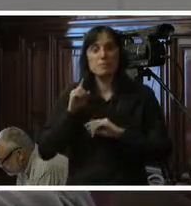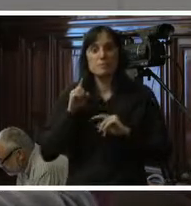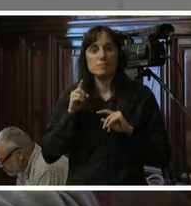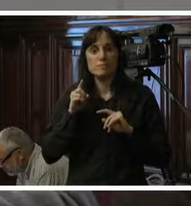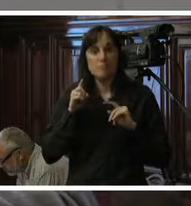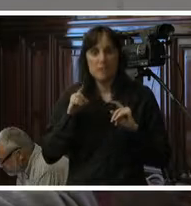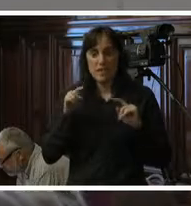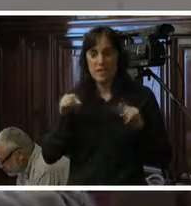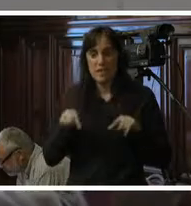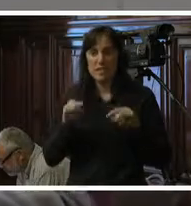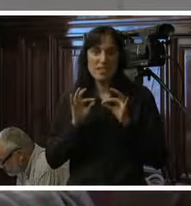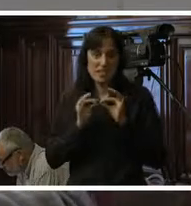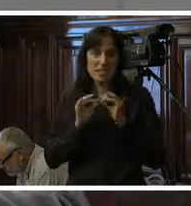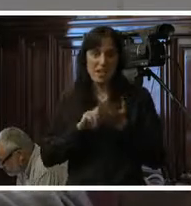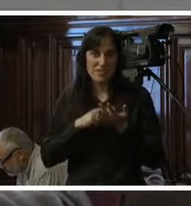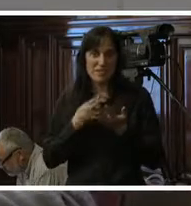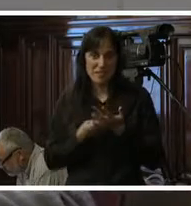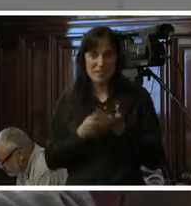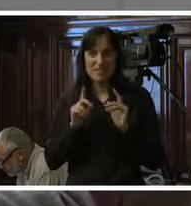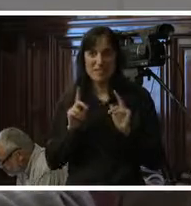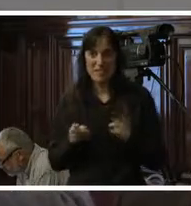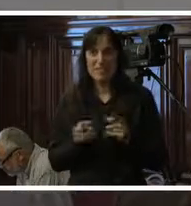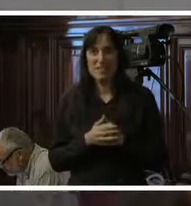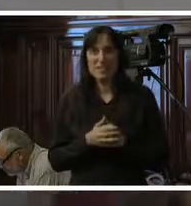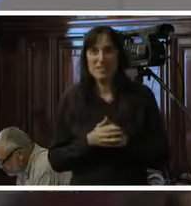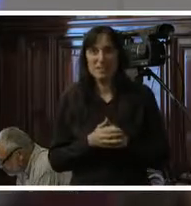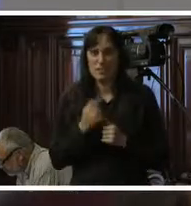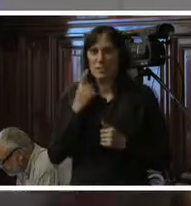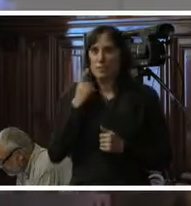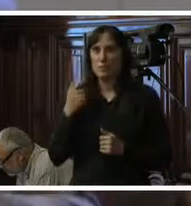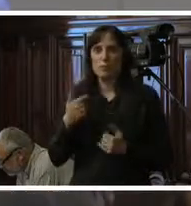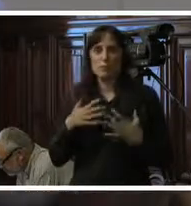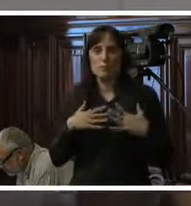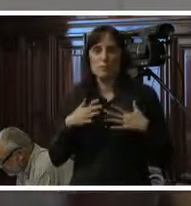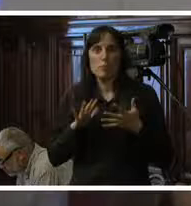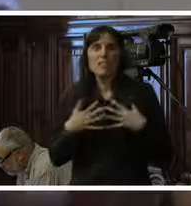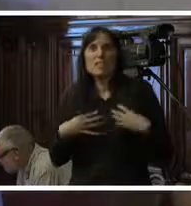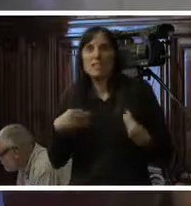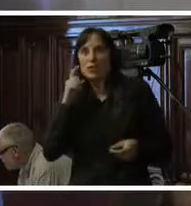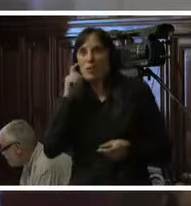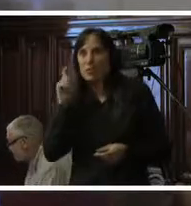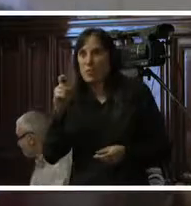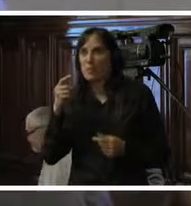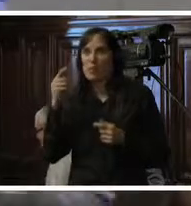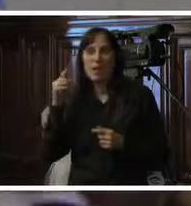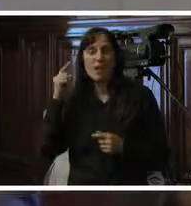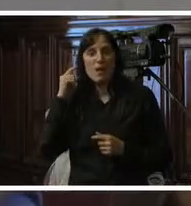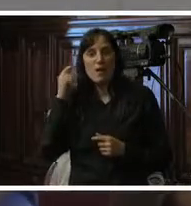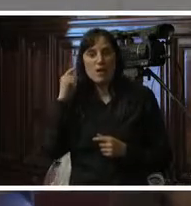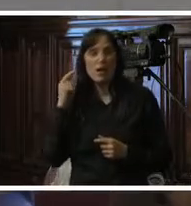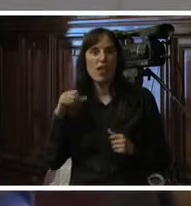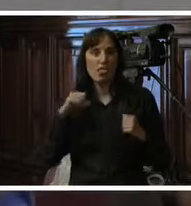interpreters, I must say, I admire you tremendously because my ears are tired with just having this on